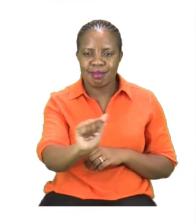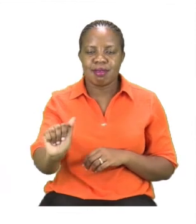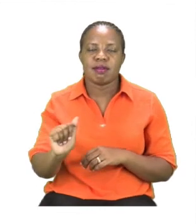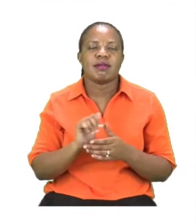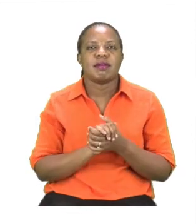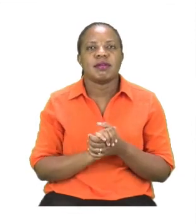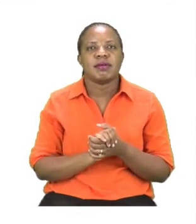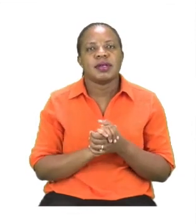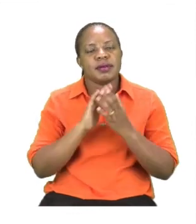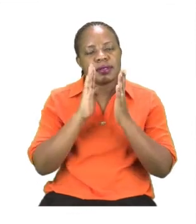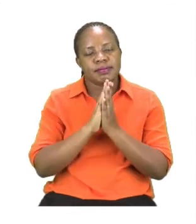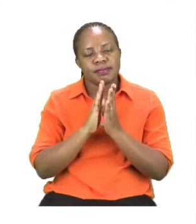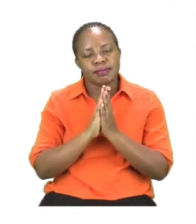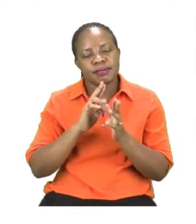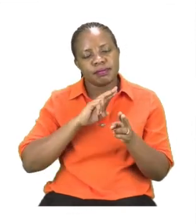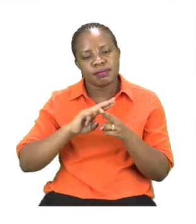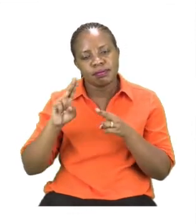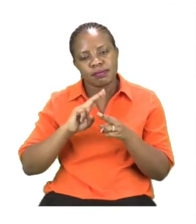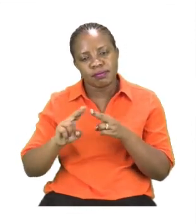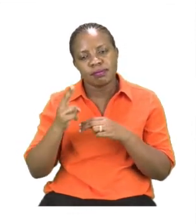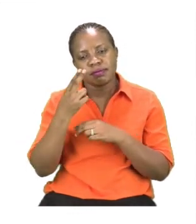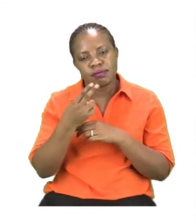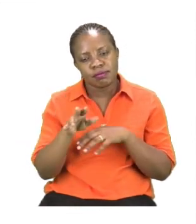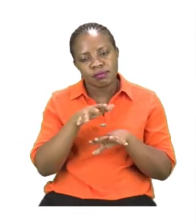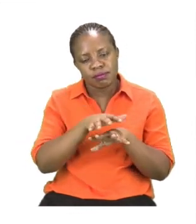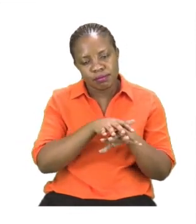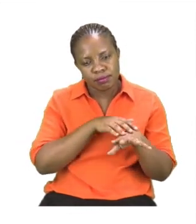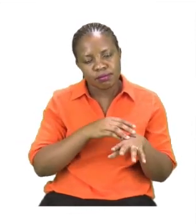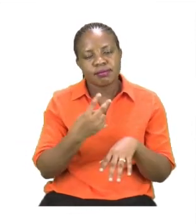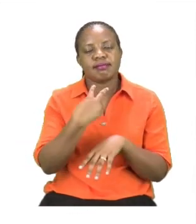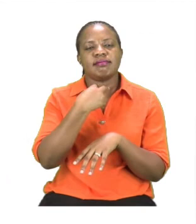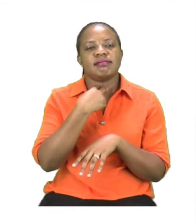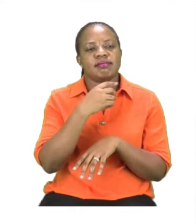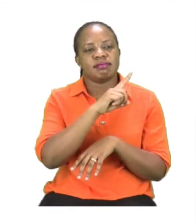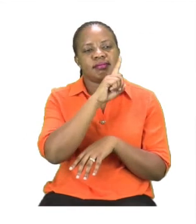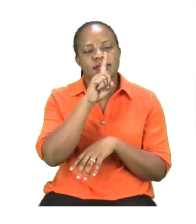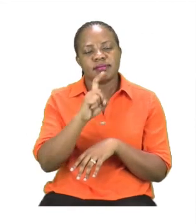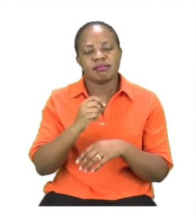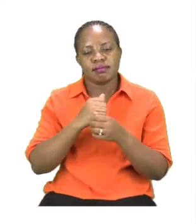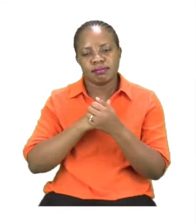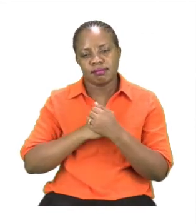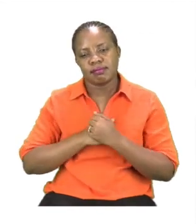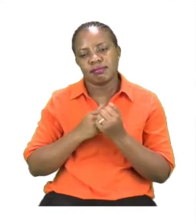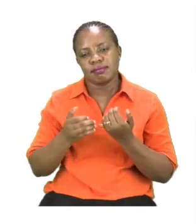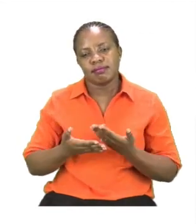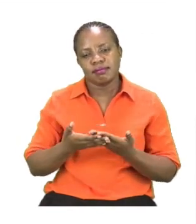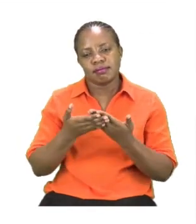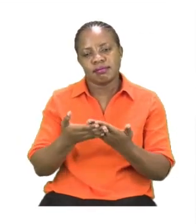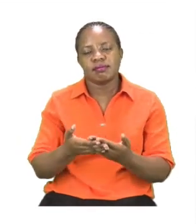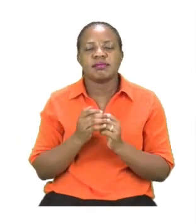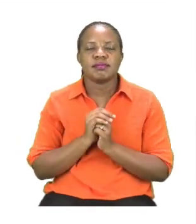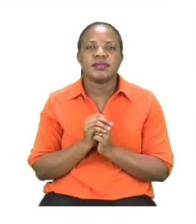and if you get stuck, it's okay to ask for help. Remember, try hard to